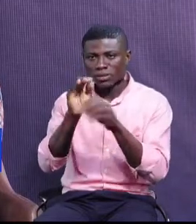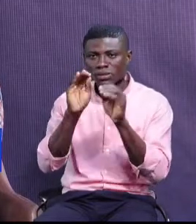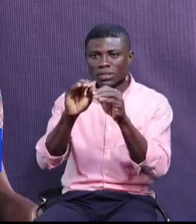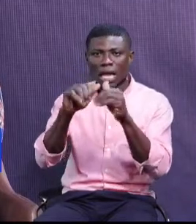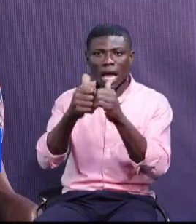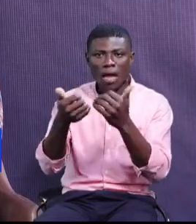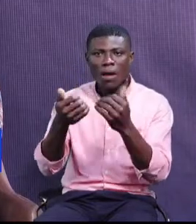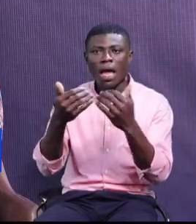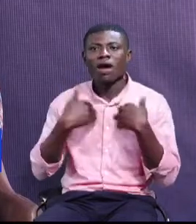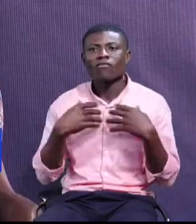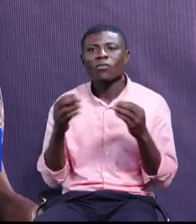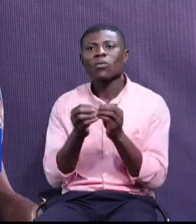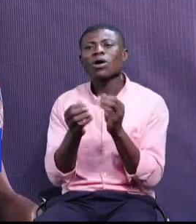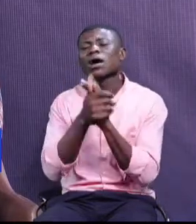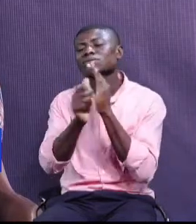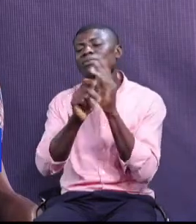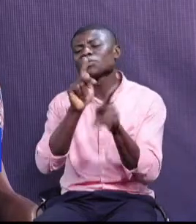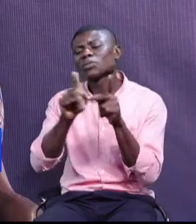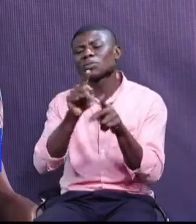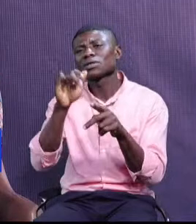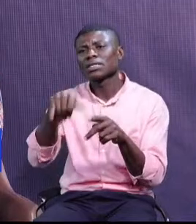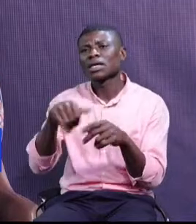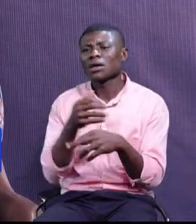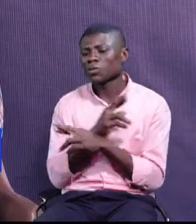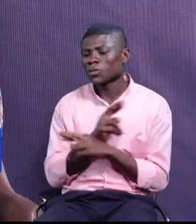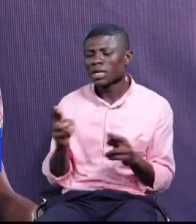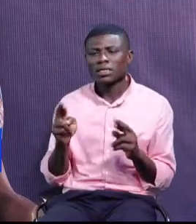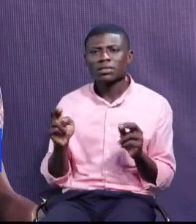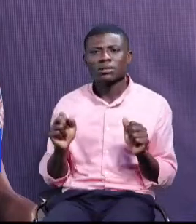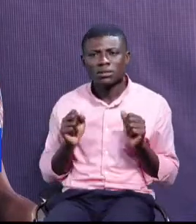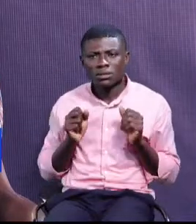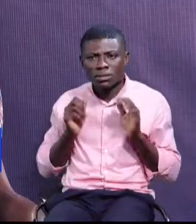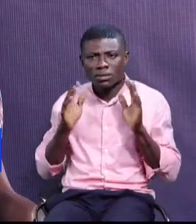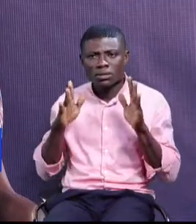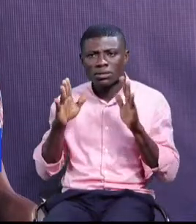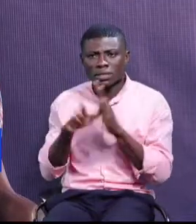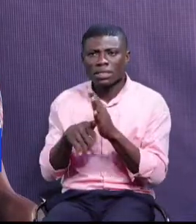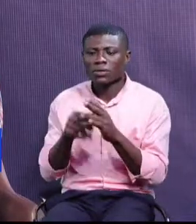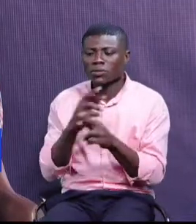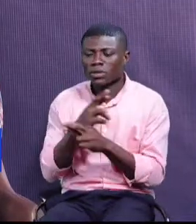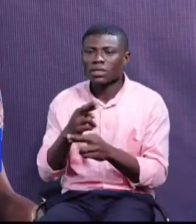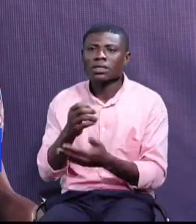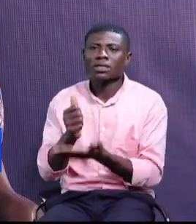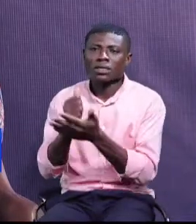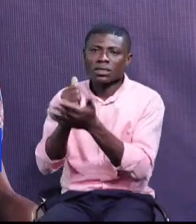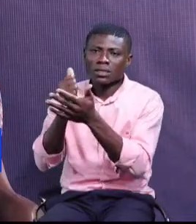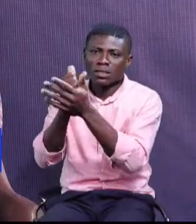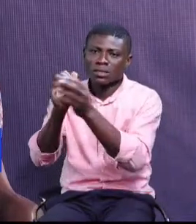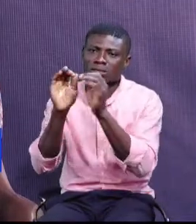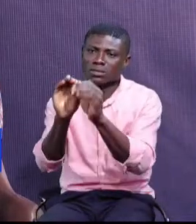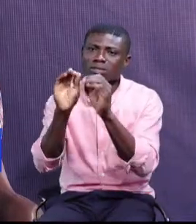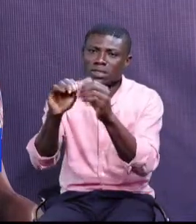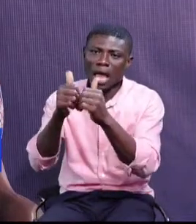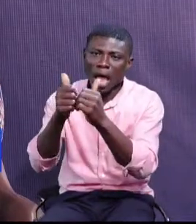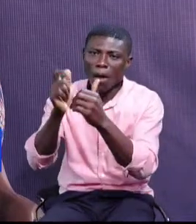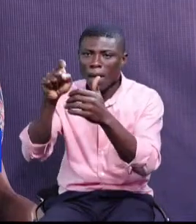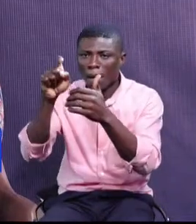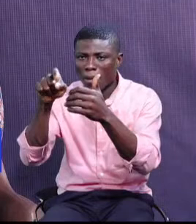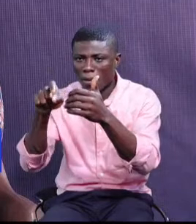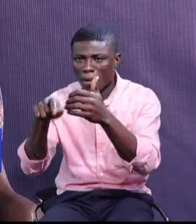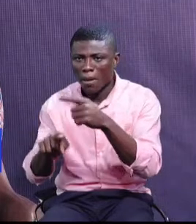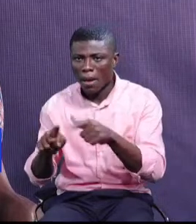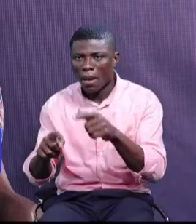of experts in the country that are willing to hold your hands and be your eyes on the ground.